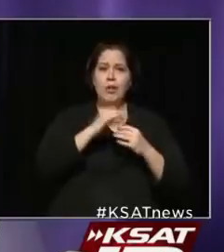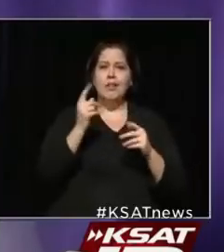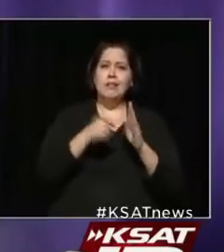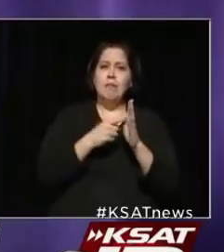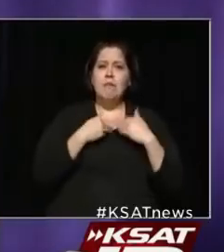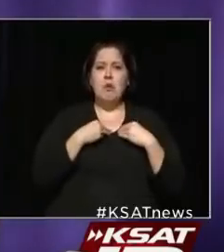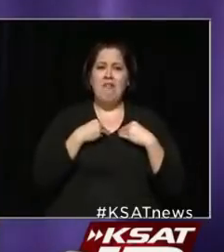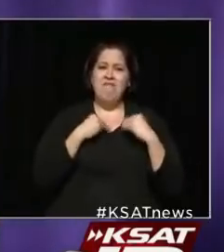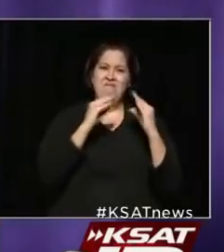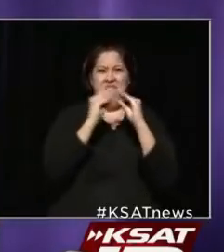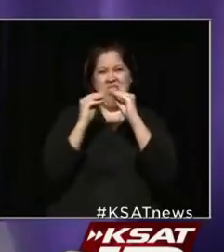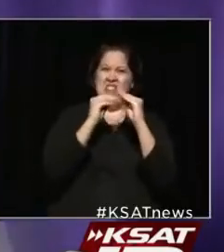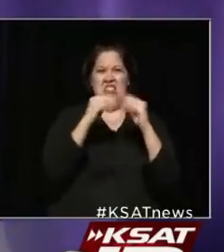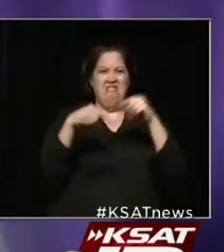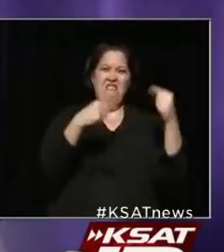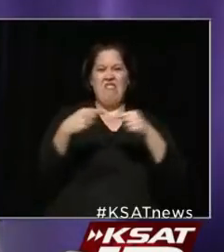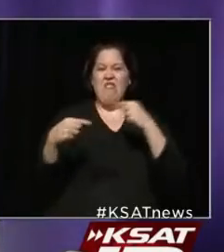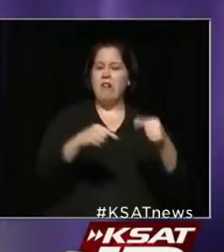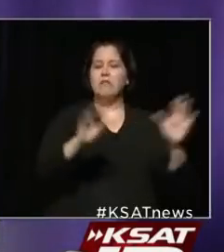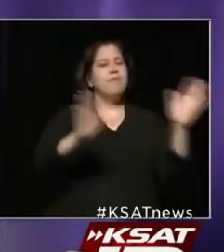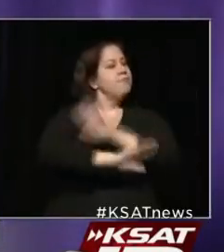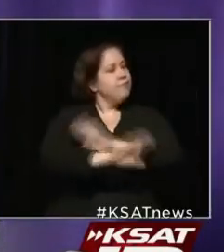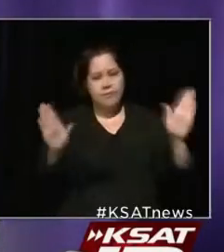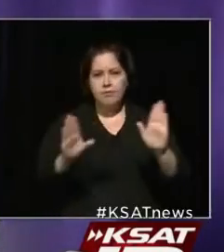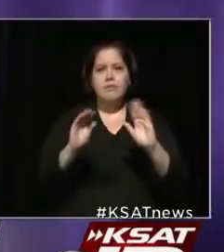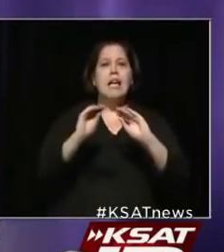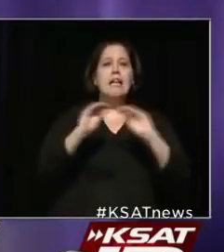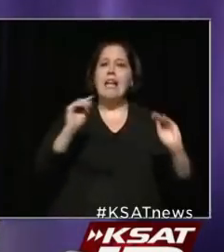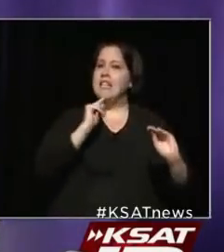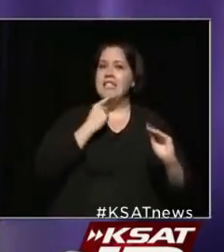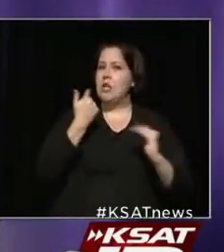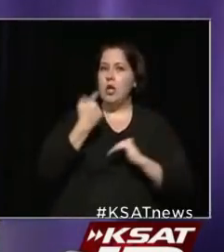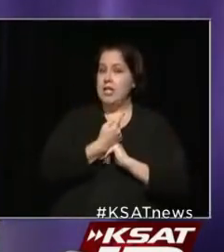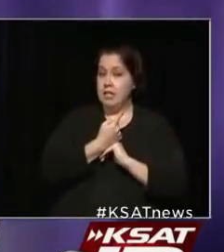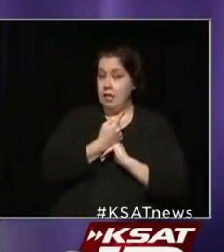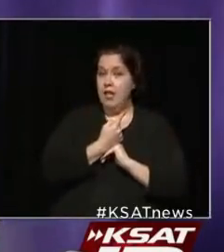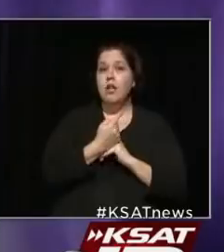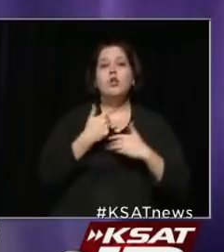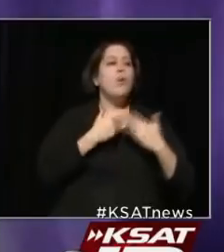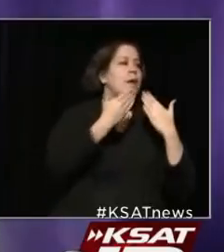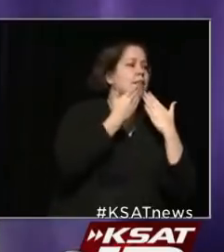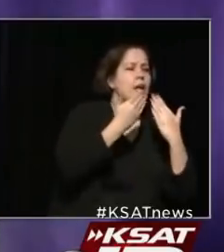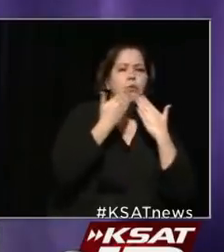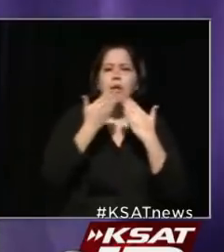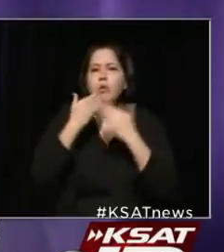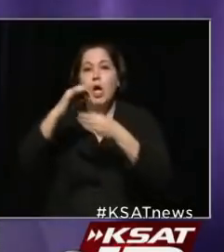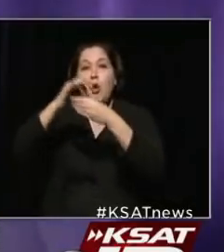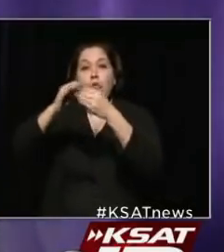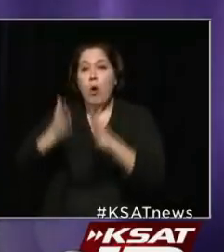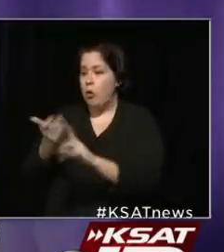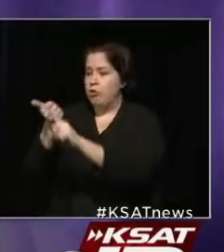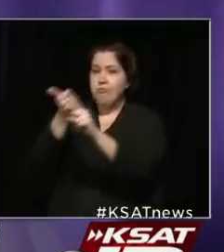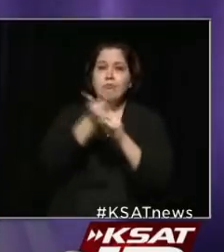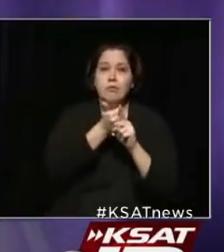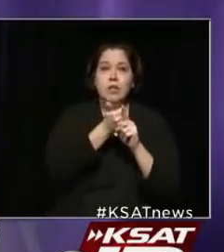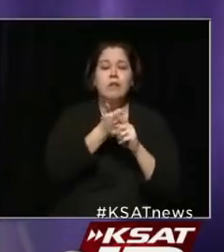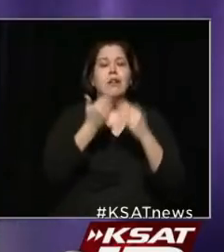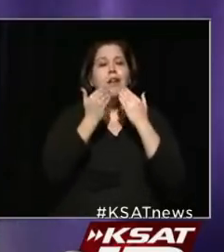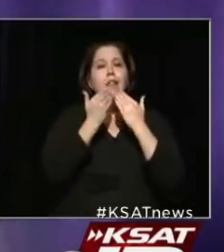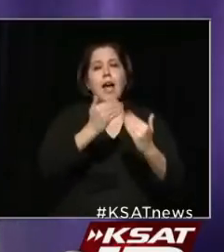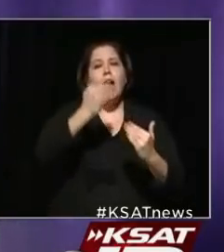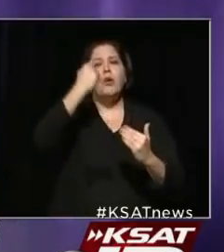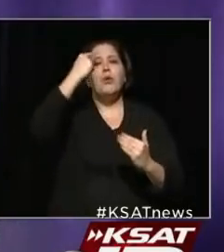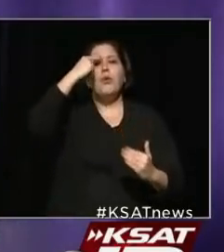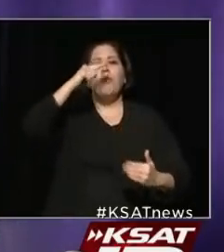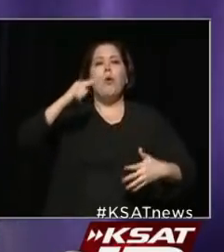sometime between poll workers, but nothing significant today. And so I want to thank the voters very, very much for